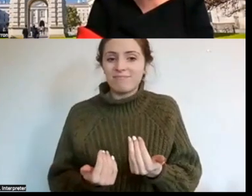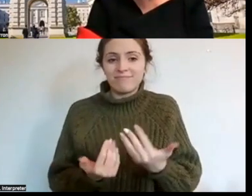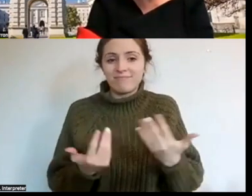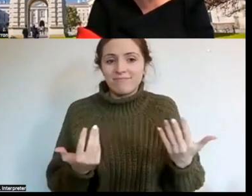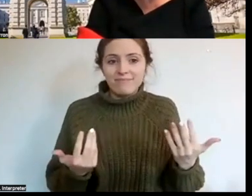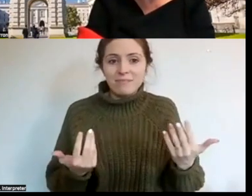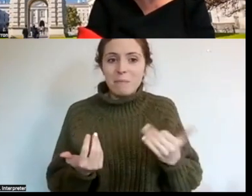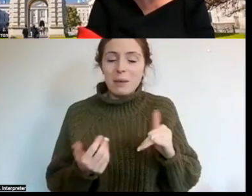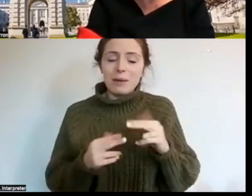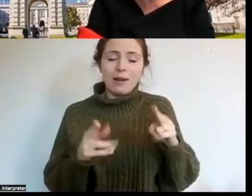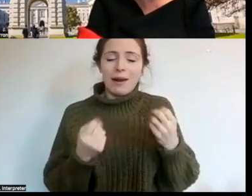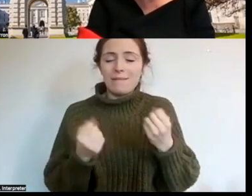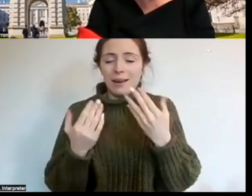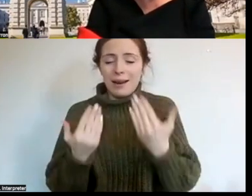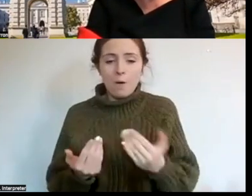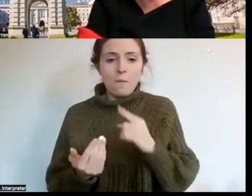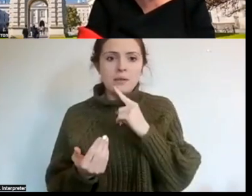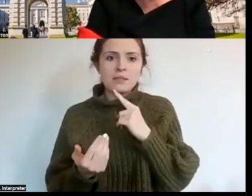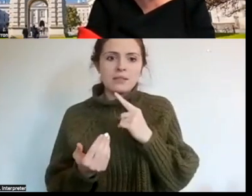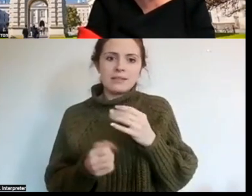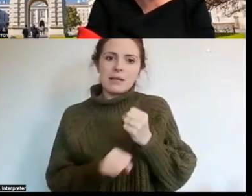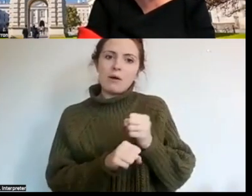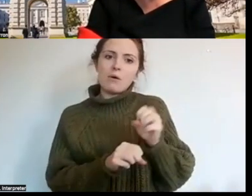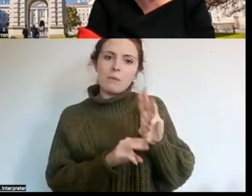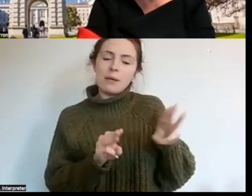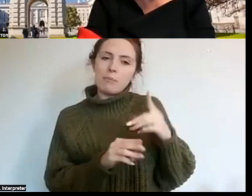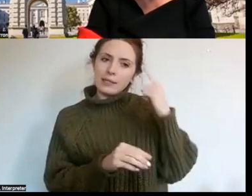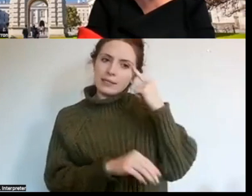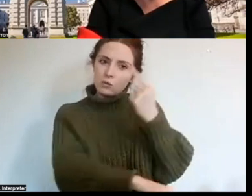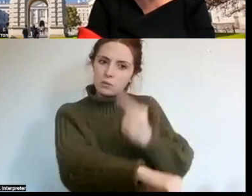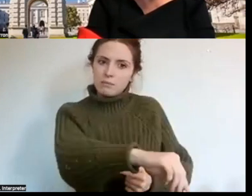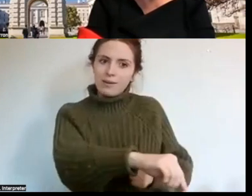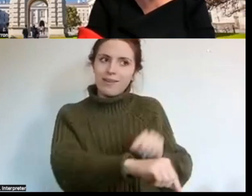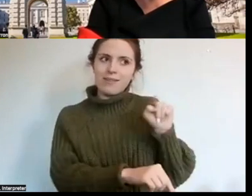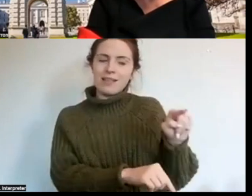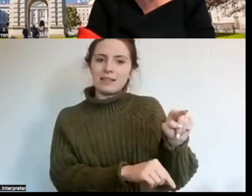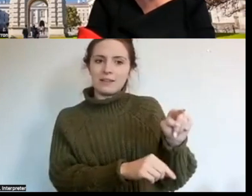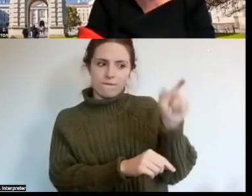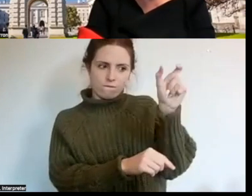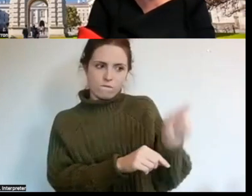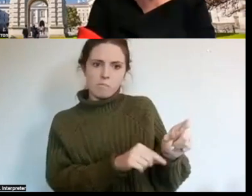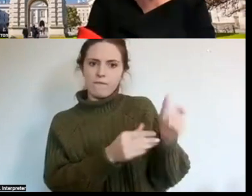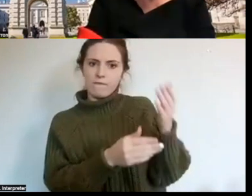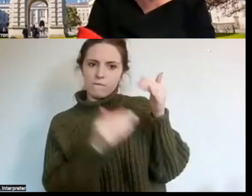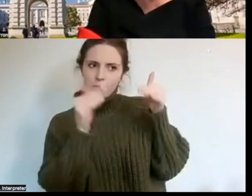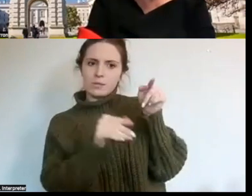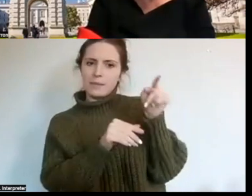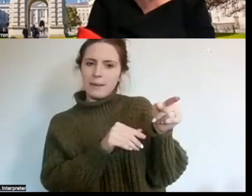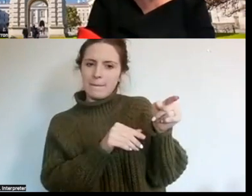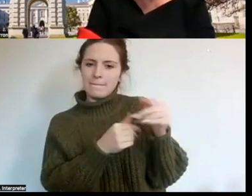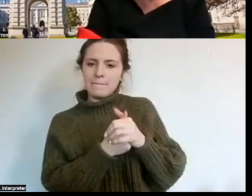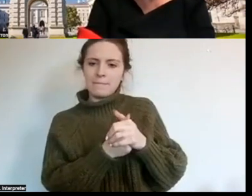but if this is about people with intellectual disability, that must be the driving factor here. I want to